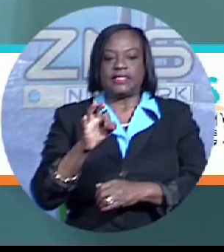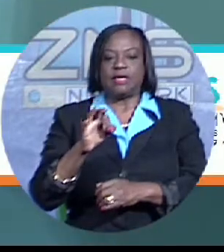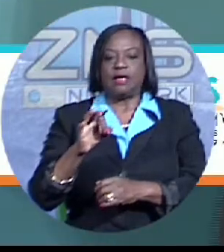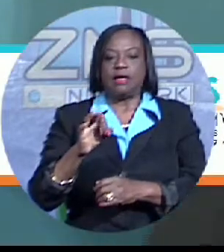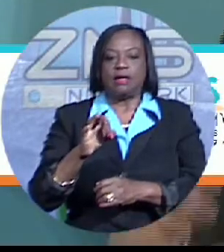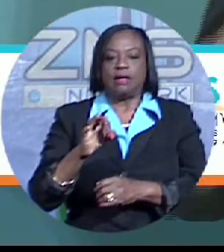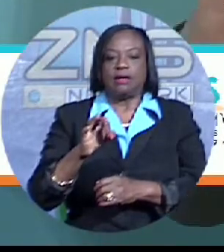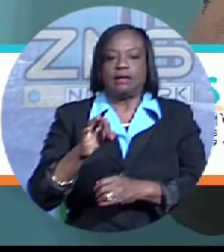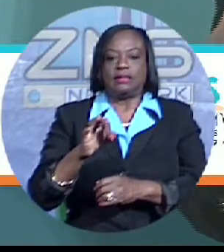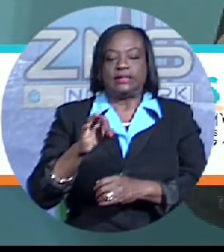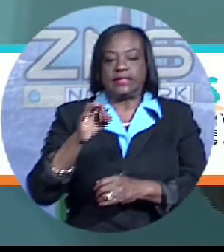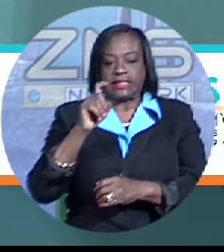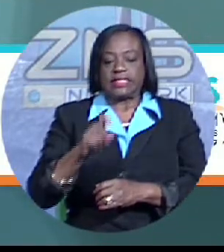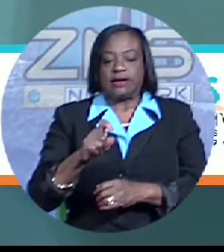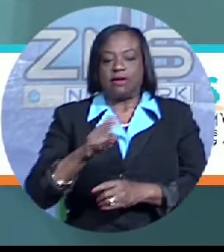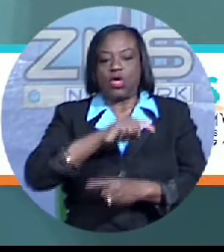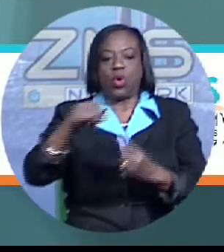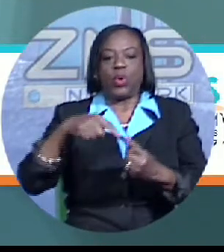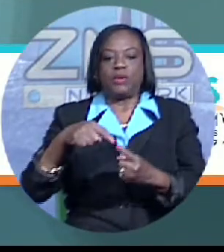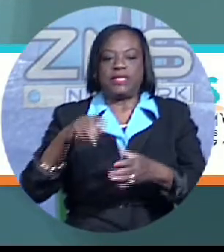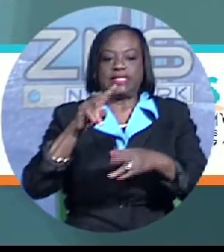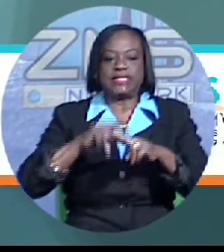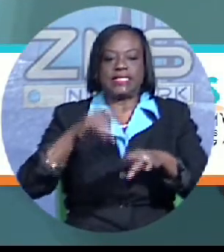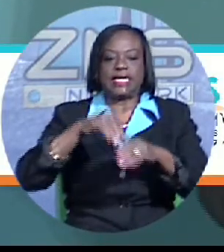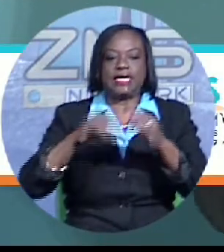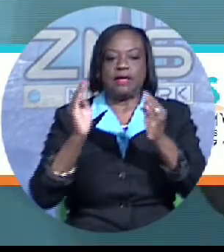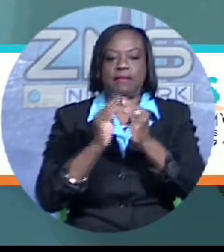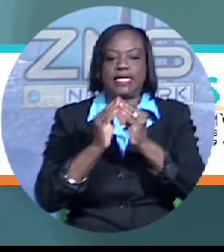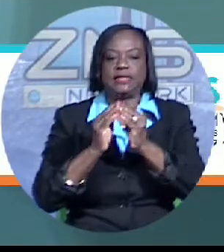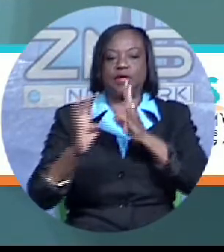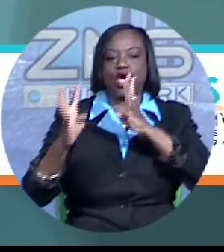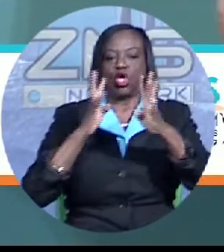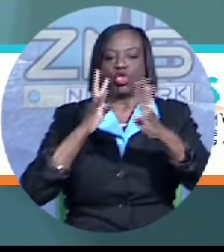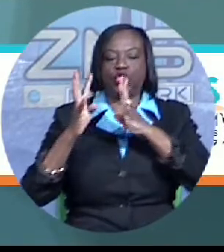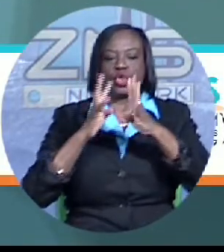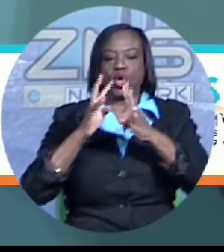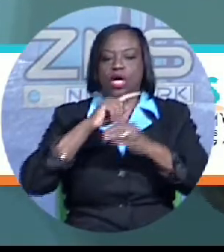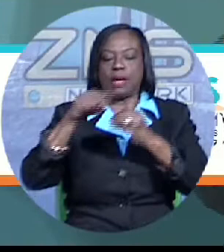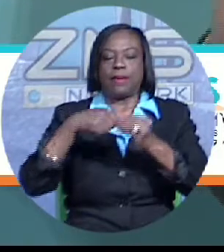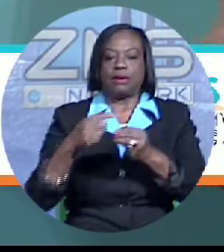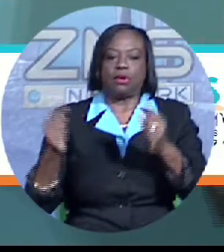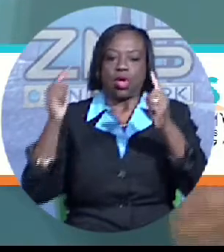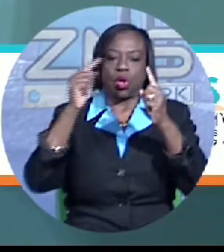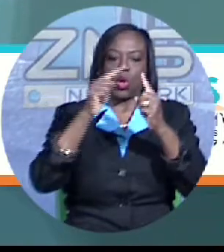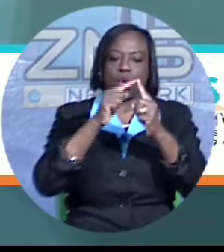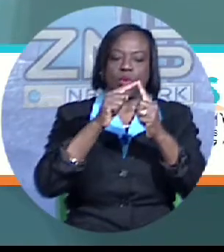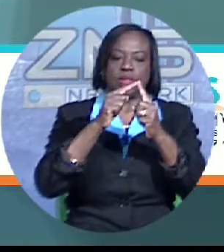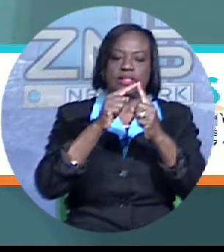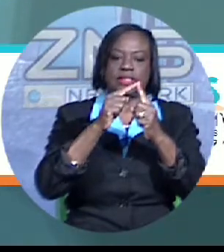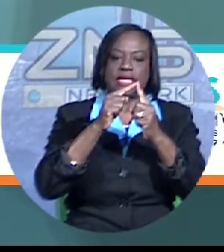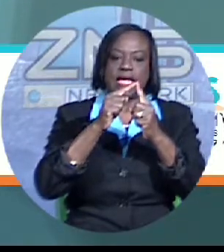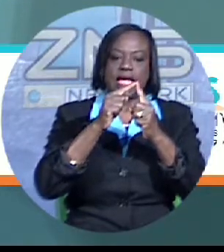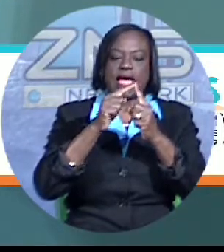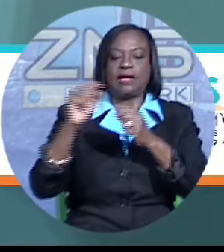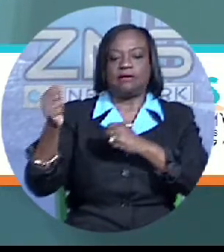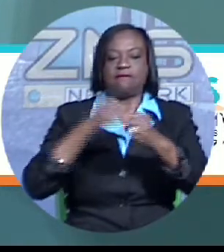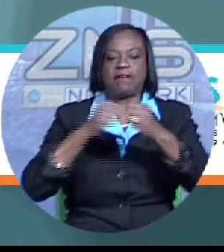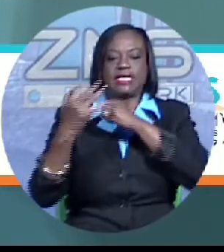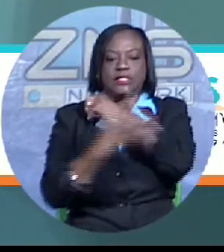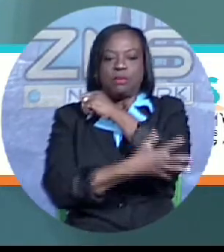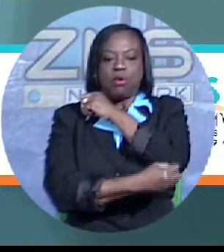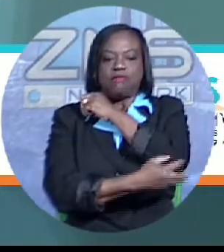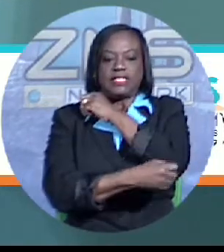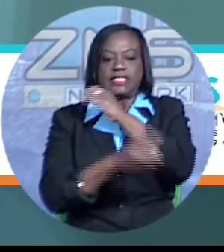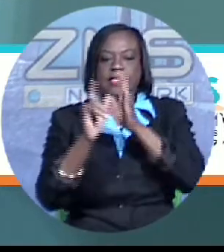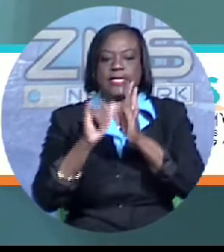We're necessarily, when we sit in meetings and we discuss sustainable goals and the eradication of poverty,